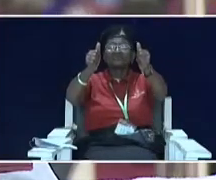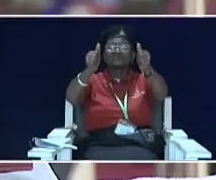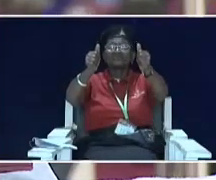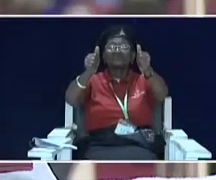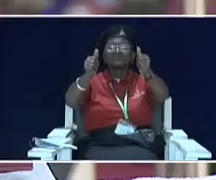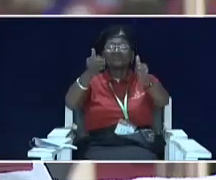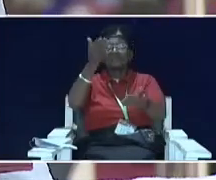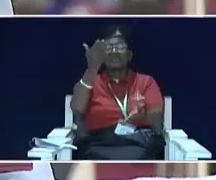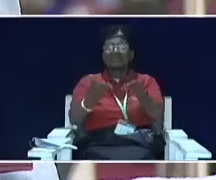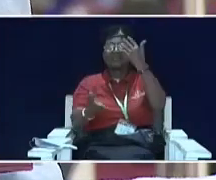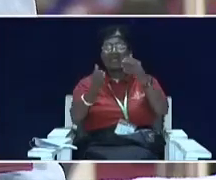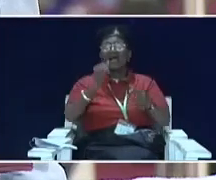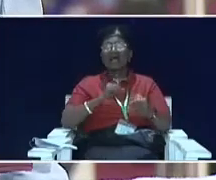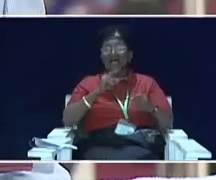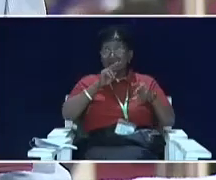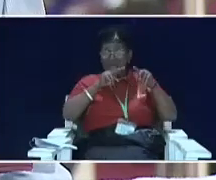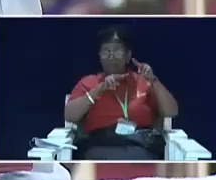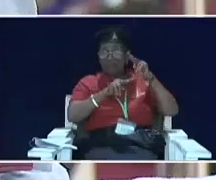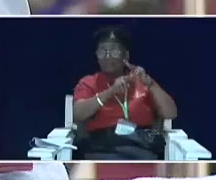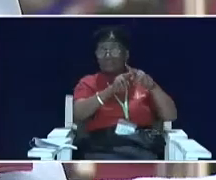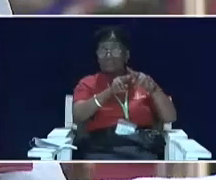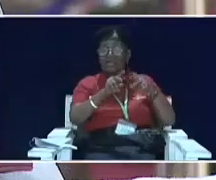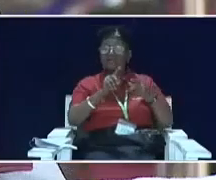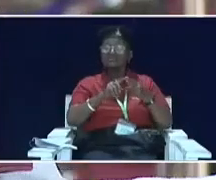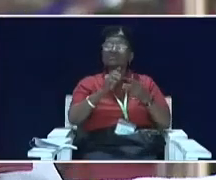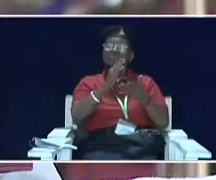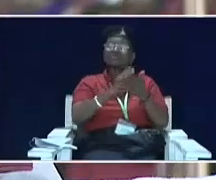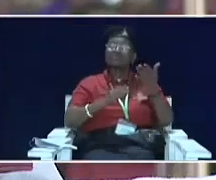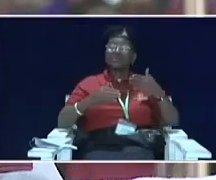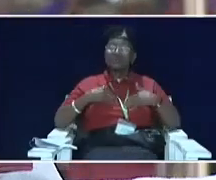May I prophesy to somebody else